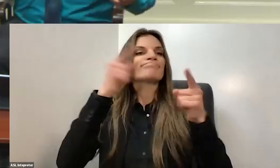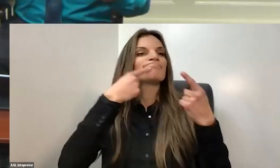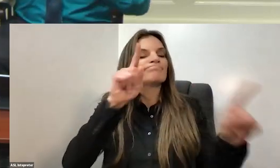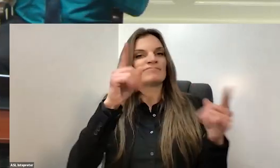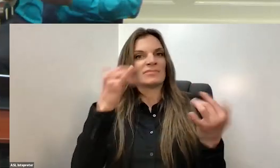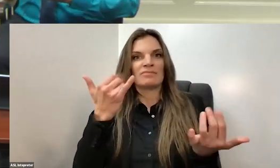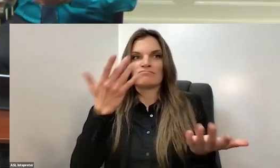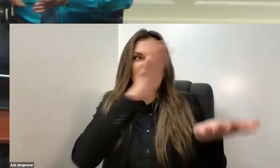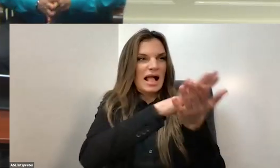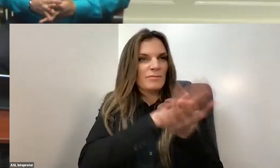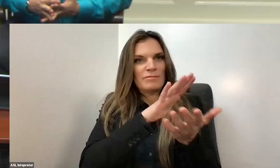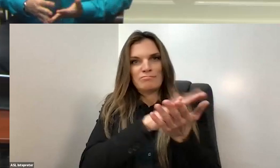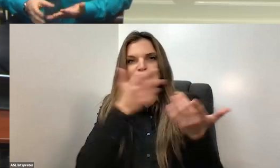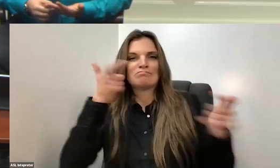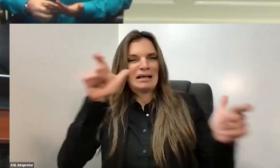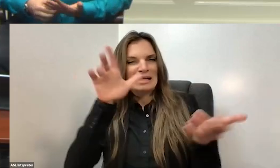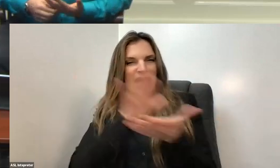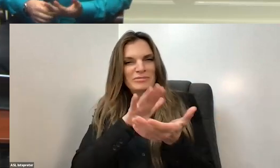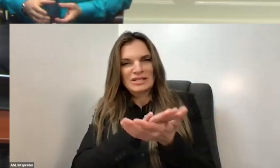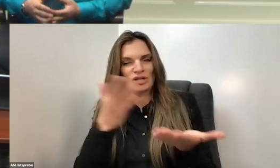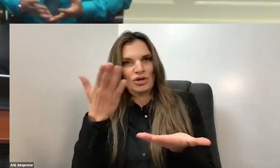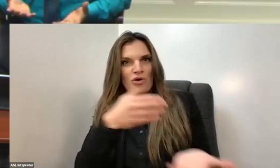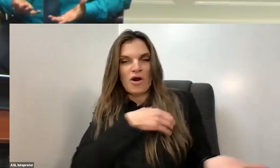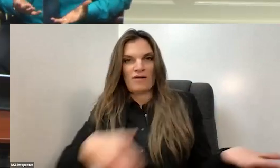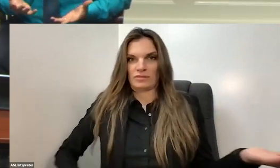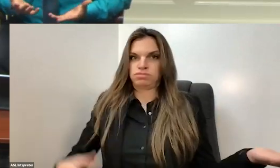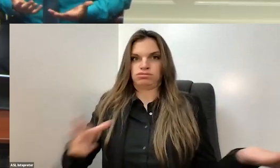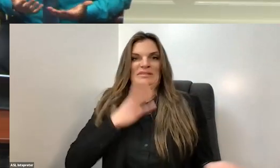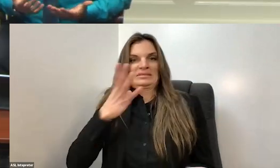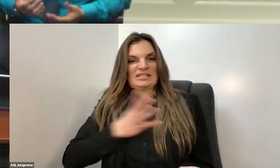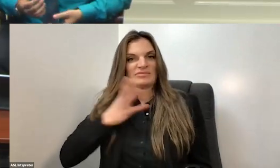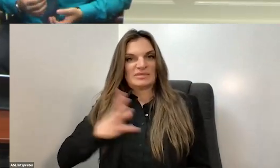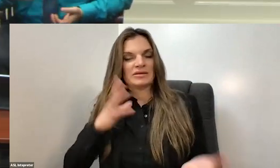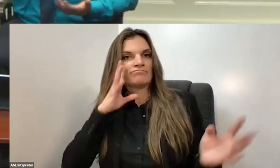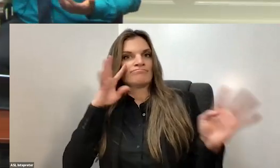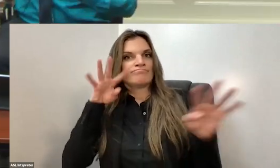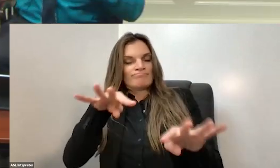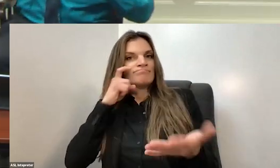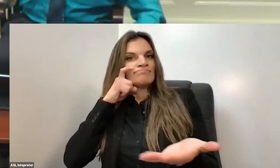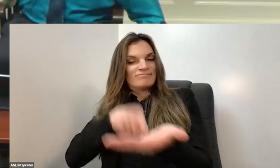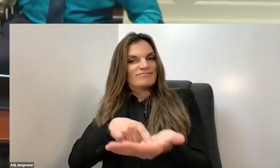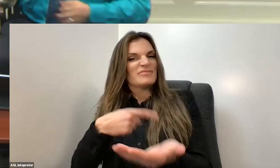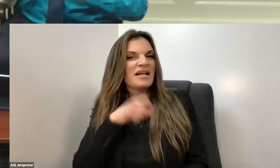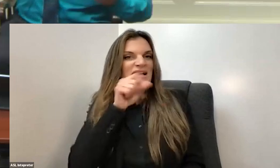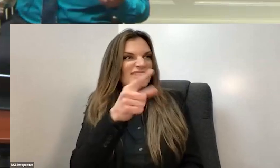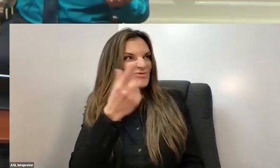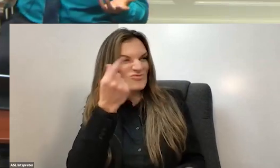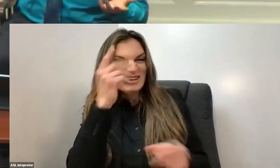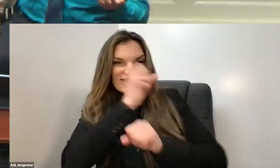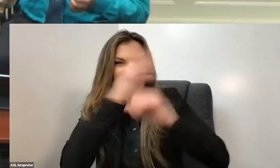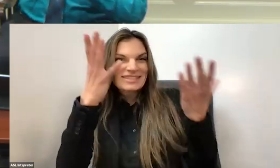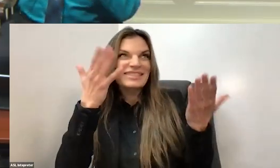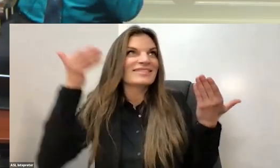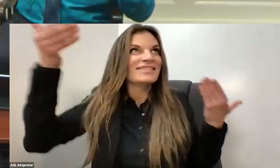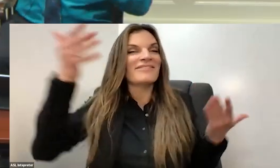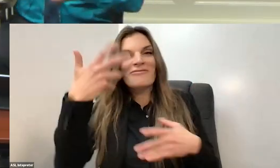Academic institutions, right, here at Harvard, celebrating what we do. There's a lot. Where do you want this to be in like 5 years or 10 years? Can you